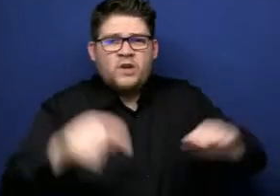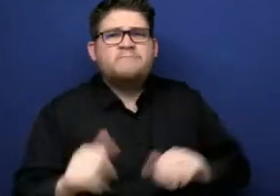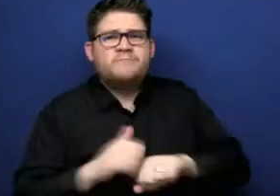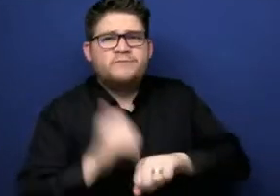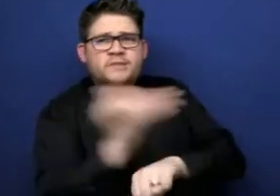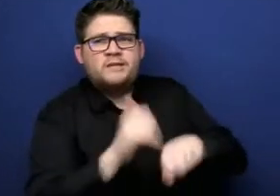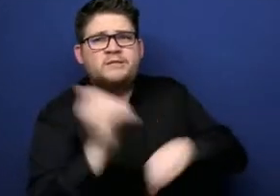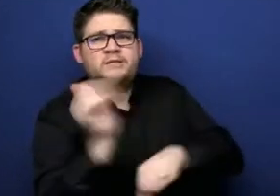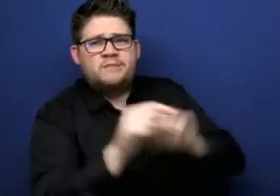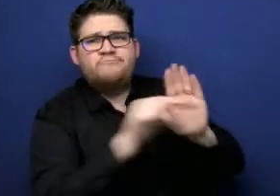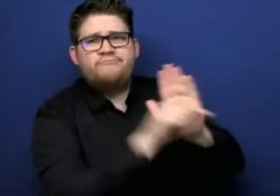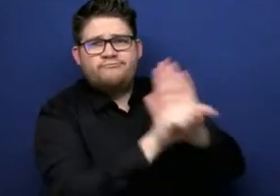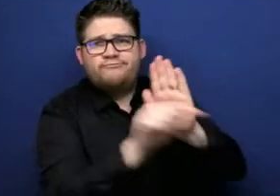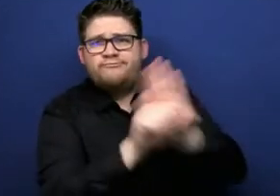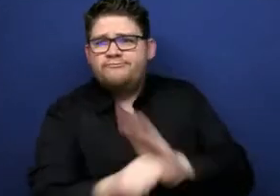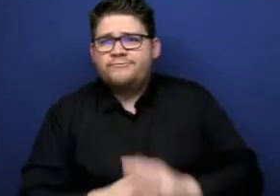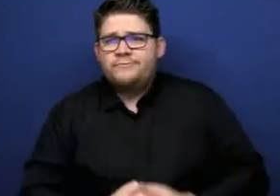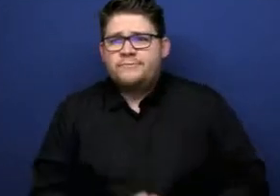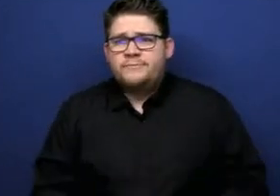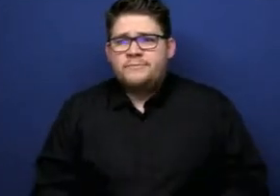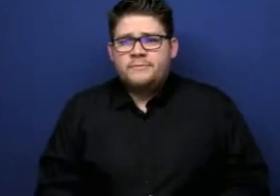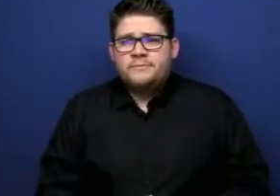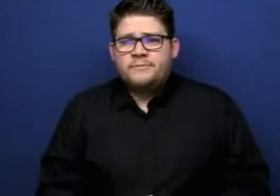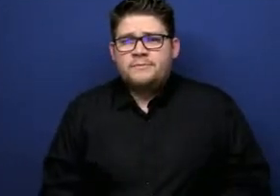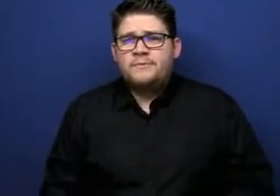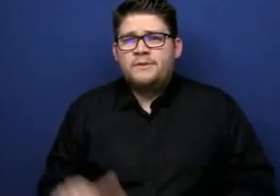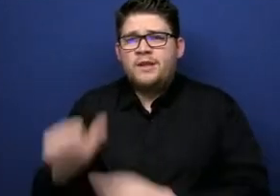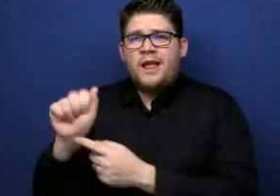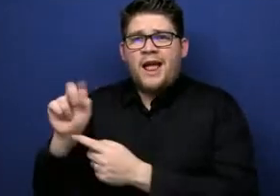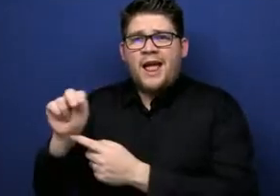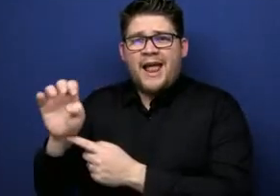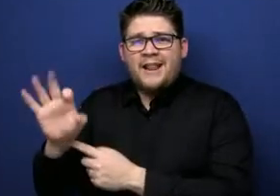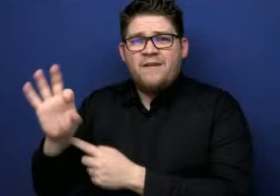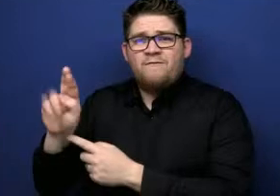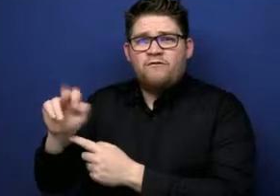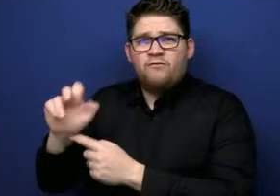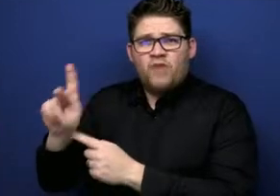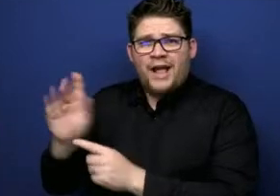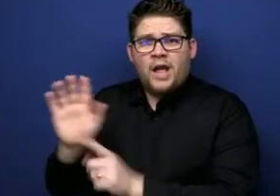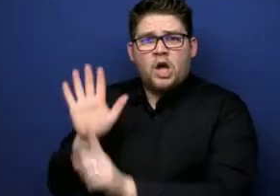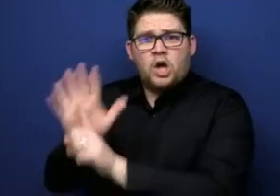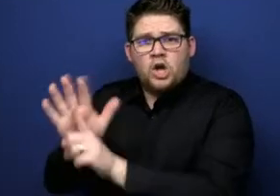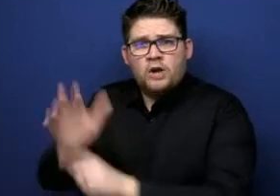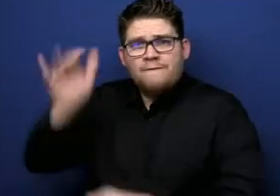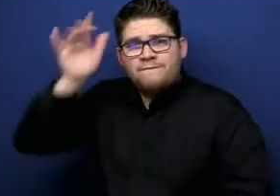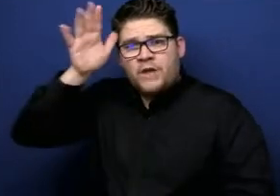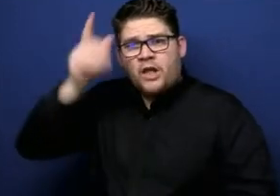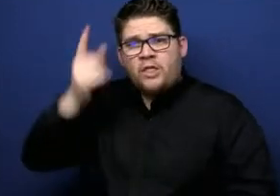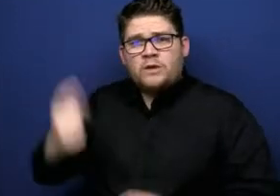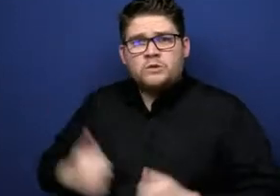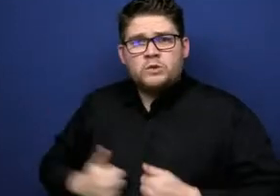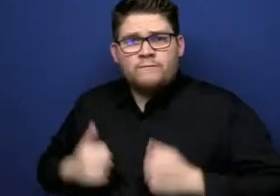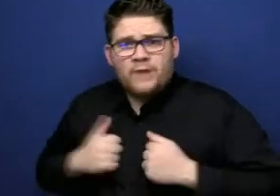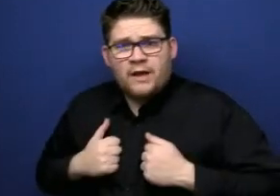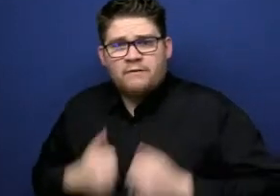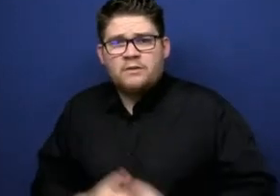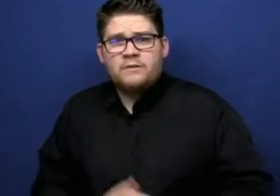survived. Of mine, I had lost all grandparents, uncles, and aunts. One first cousin